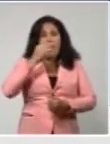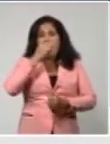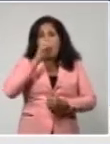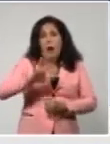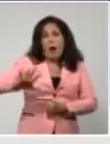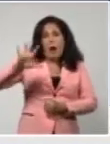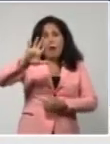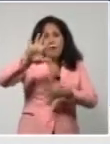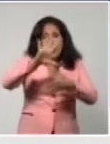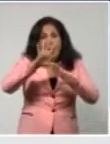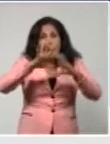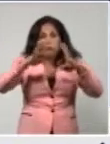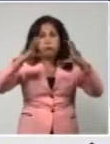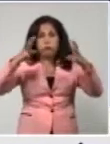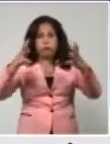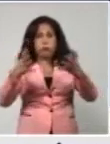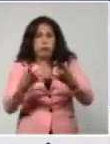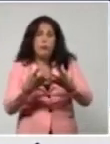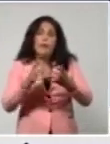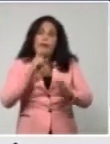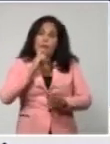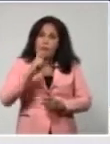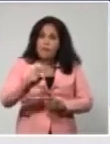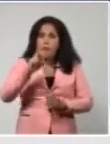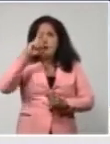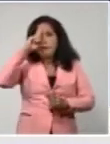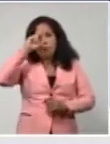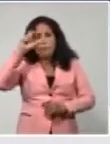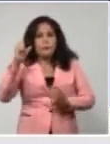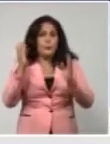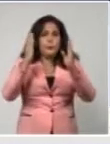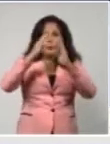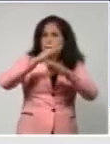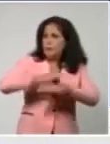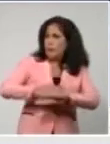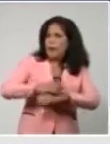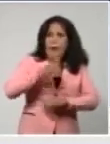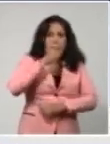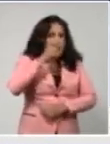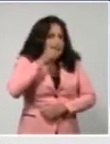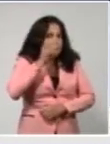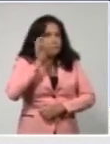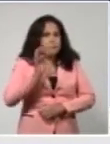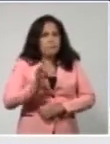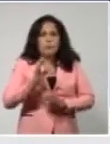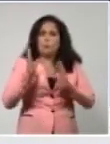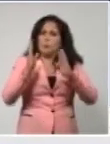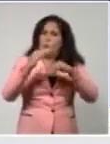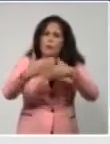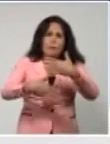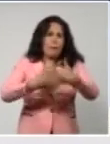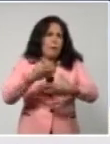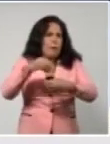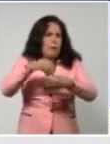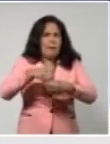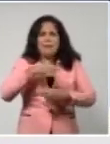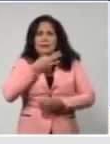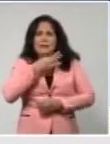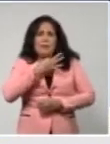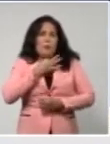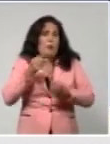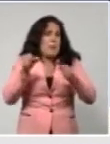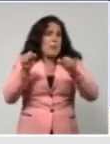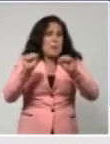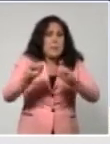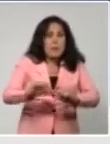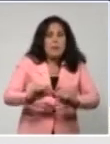social groups. Anyway, the number of cases is rising in Africa, with South Africa placing